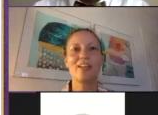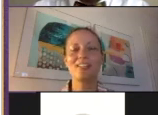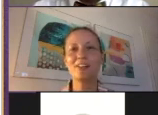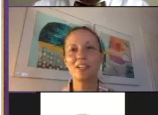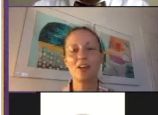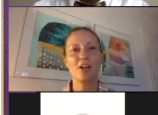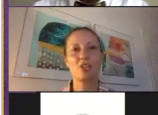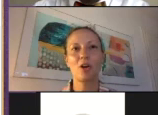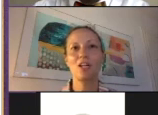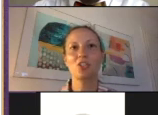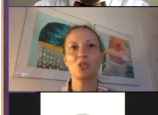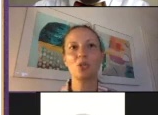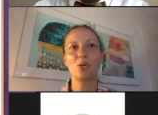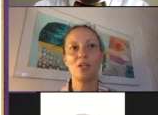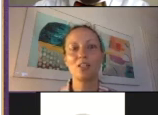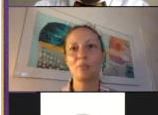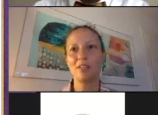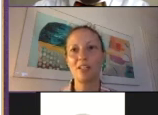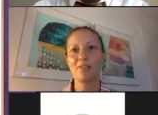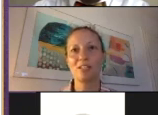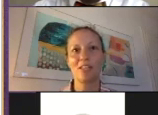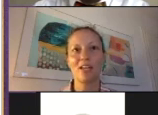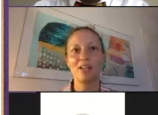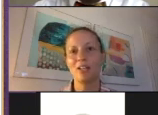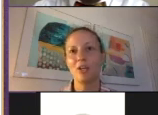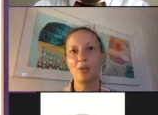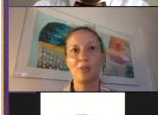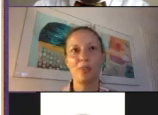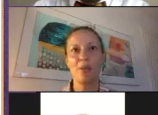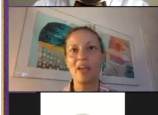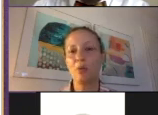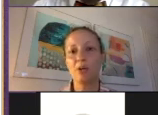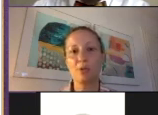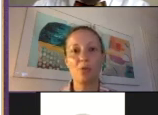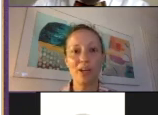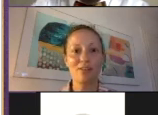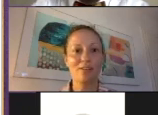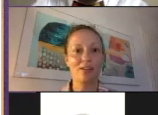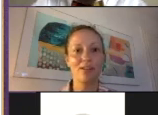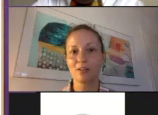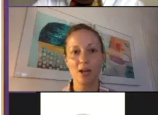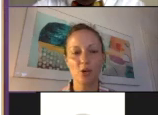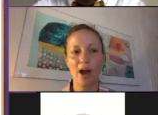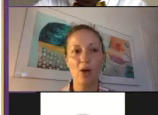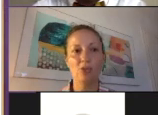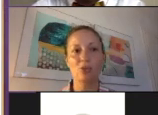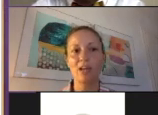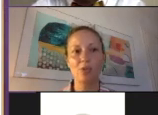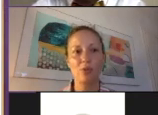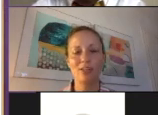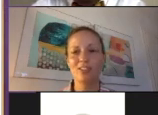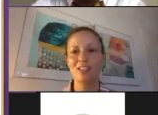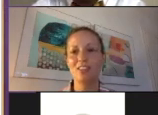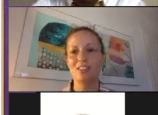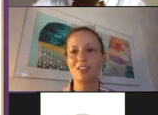Thank you, Will. It sounds like, contrary to some beliefs that, you know, they may want to avoid crowds